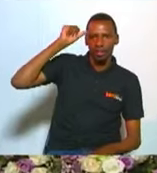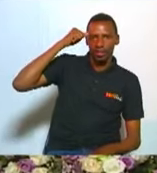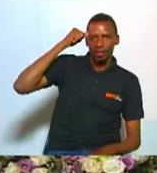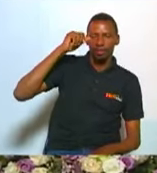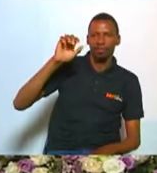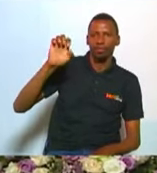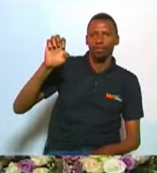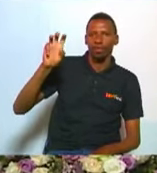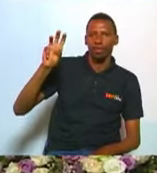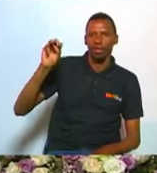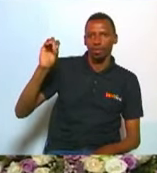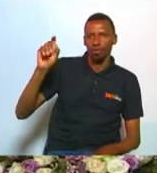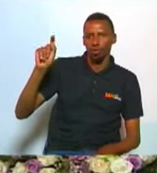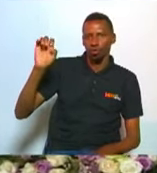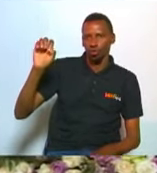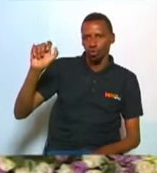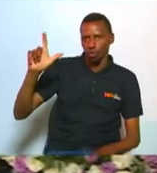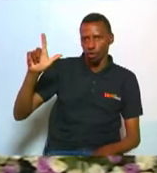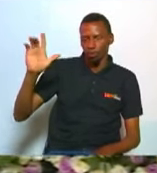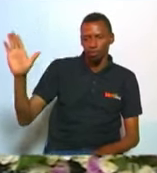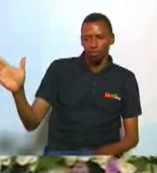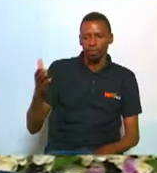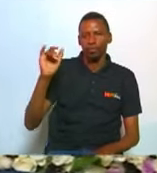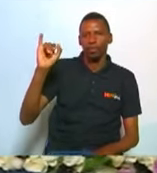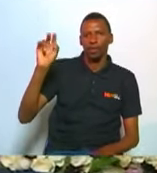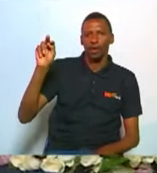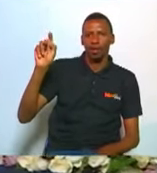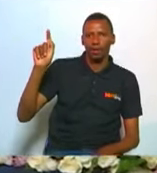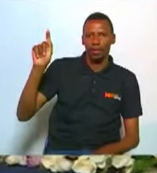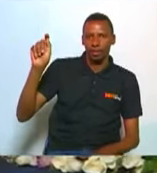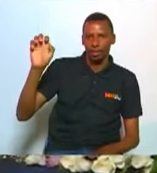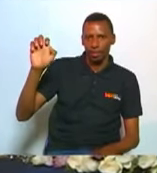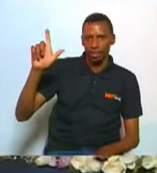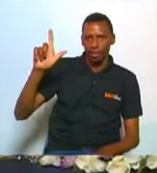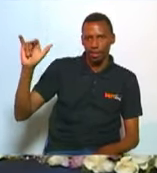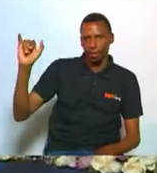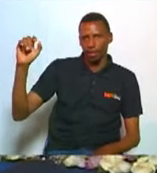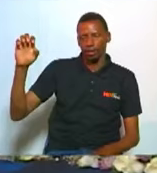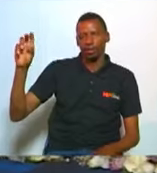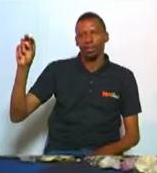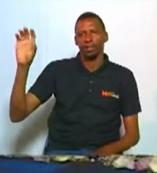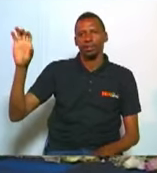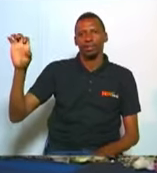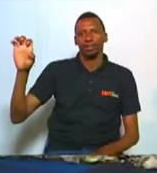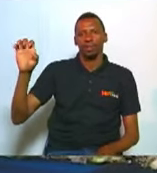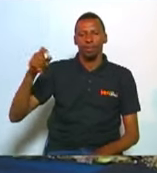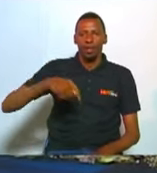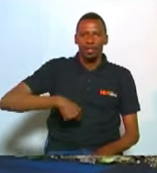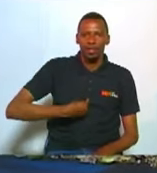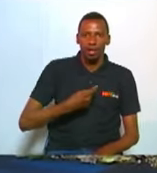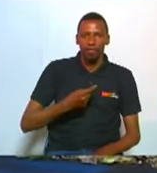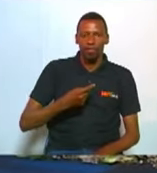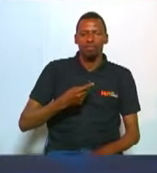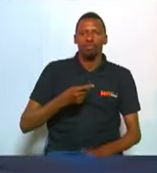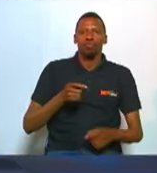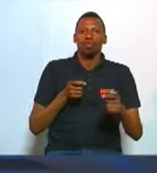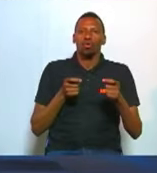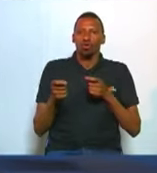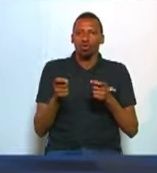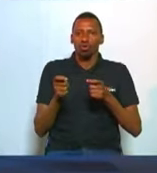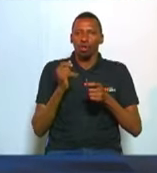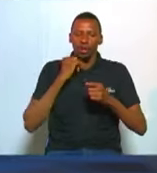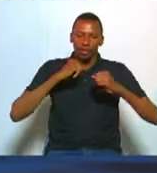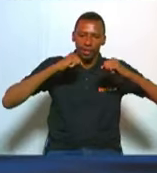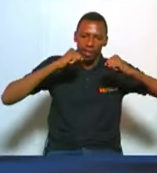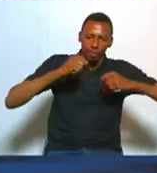that? Yes, we are going back there. So self-control is the ability to control yourself. It's the ability